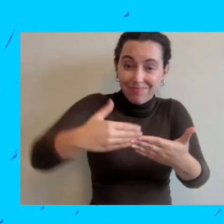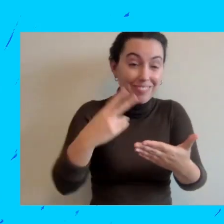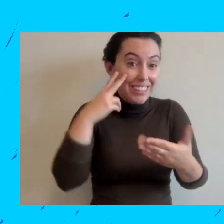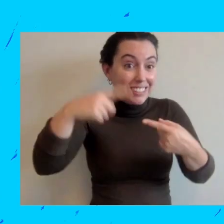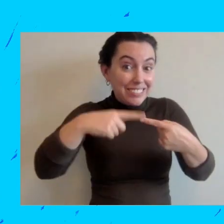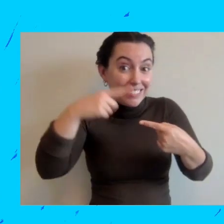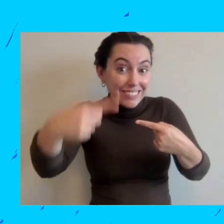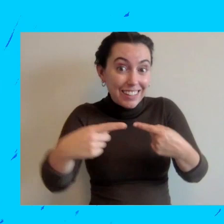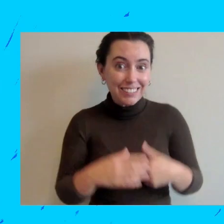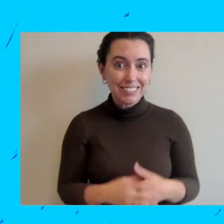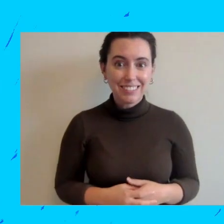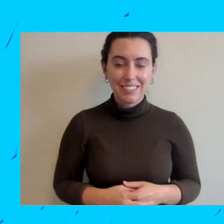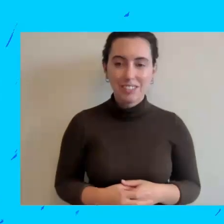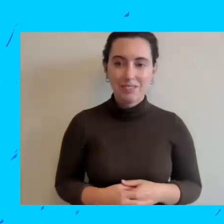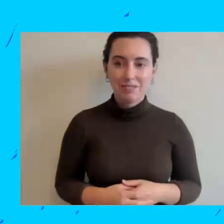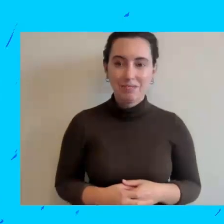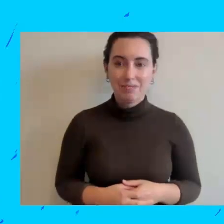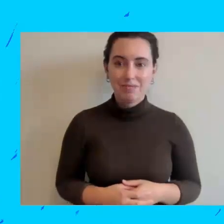Unite!